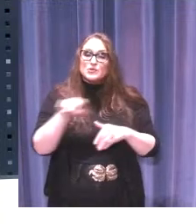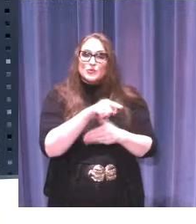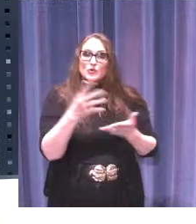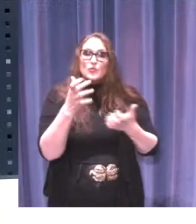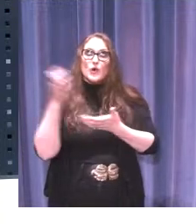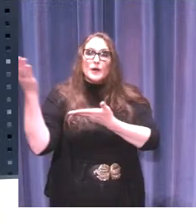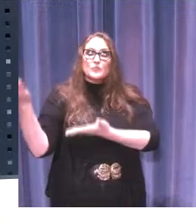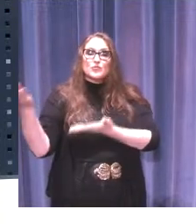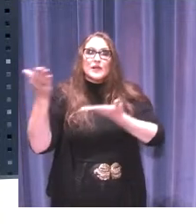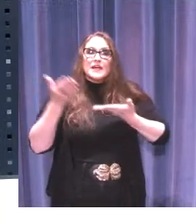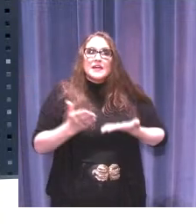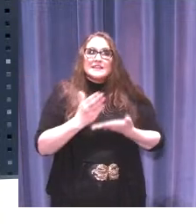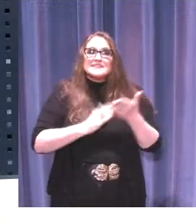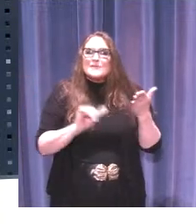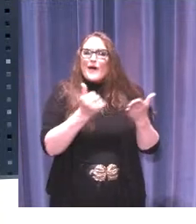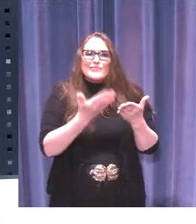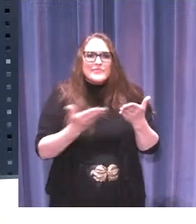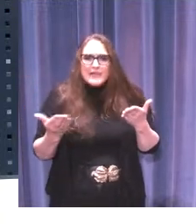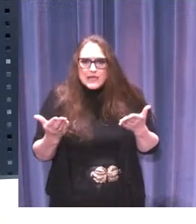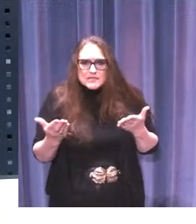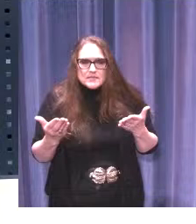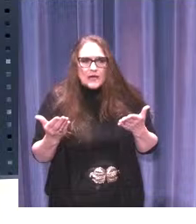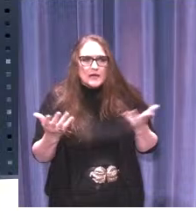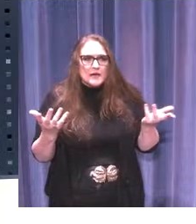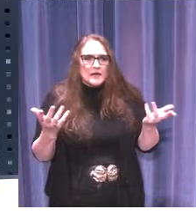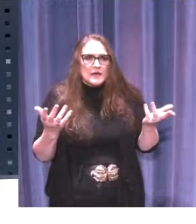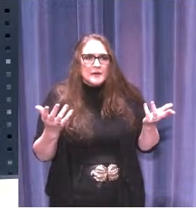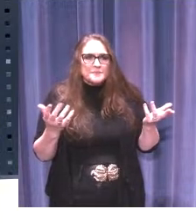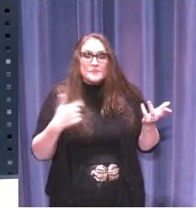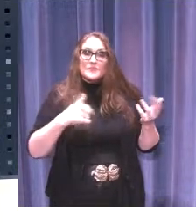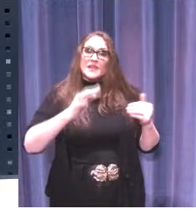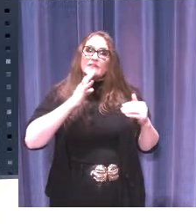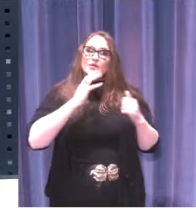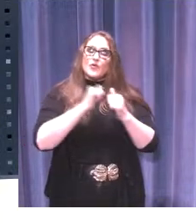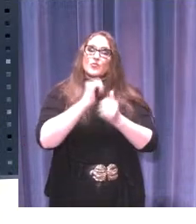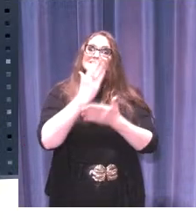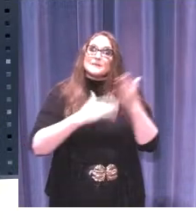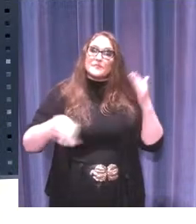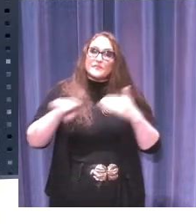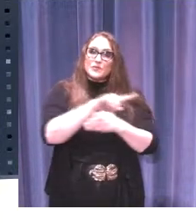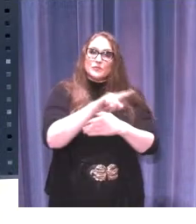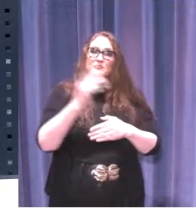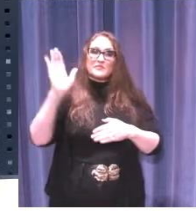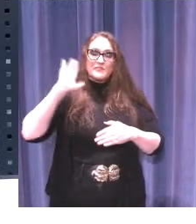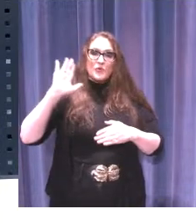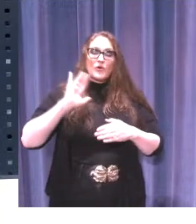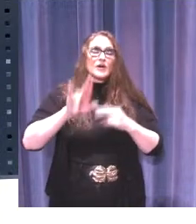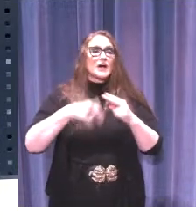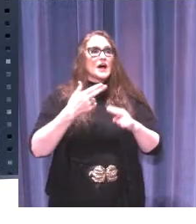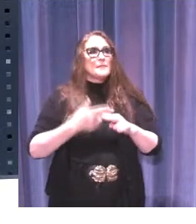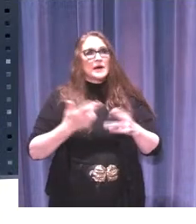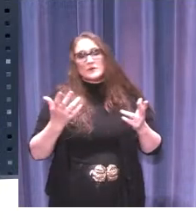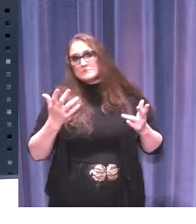bring to the table some other things. I've talked with some of you before about,